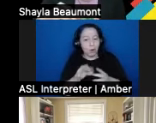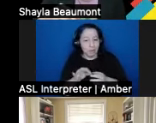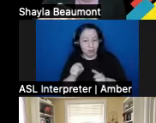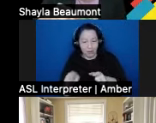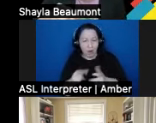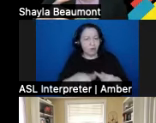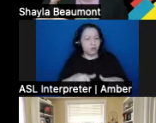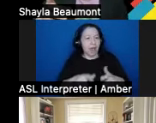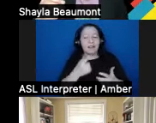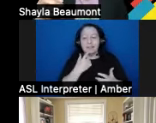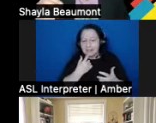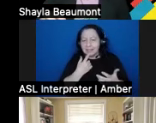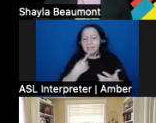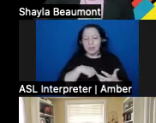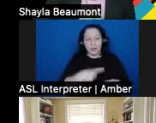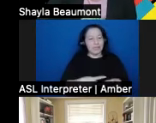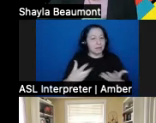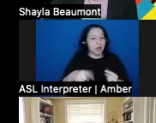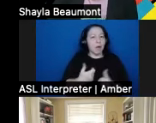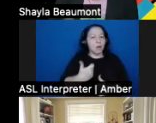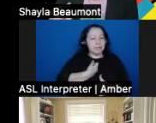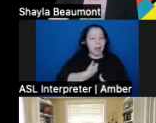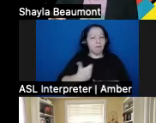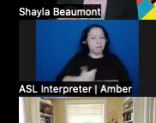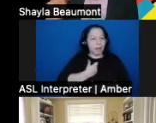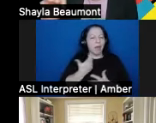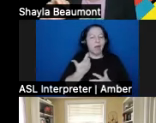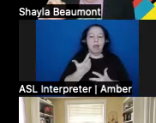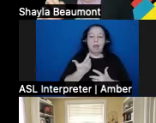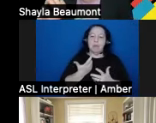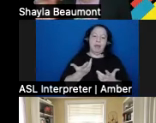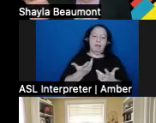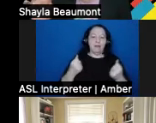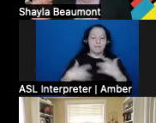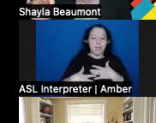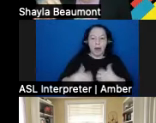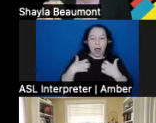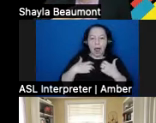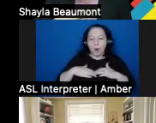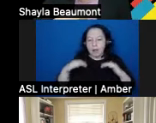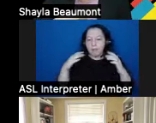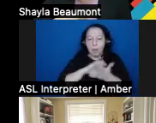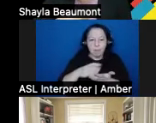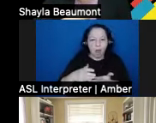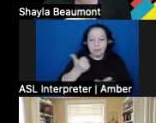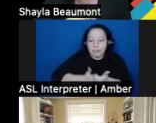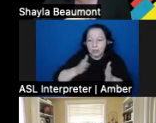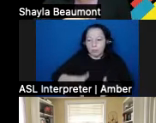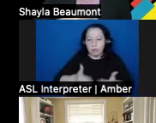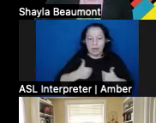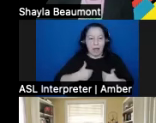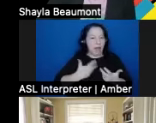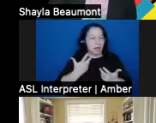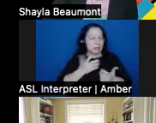We talk a lot about self-blame, and the levels of fear and anger each person could differ in the way we internalize our